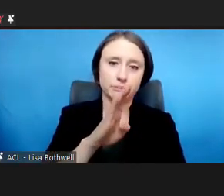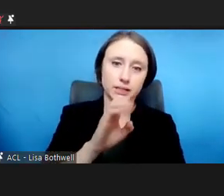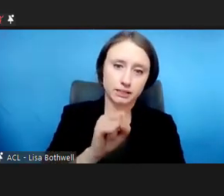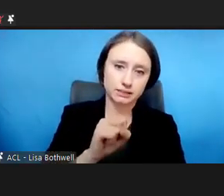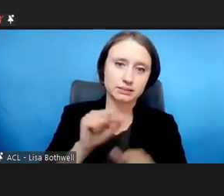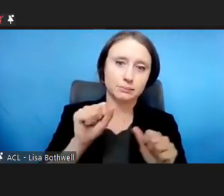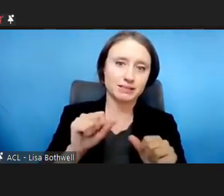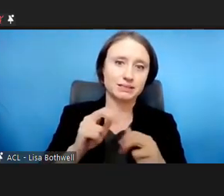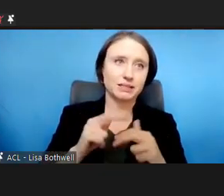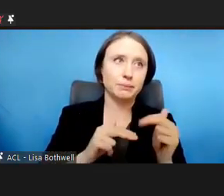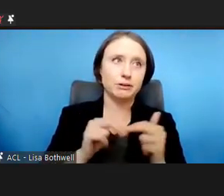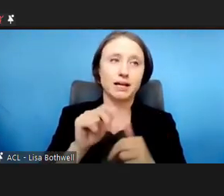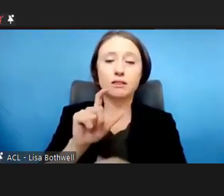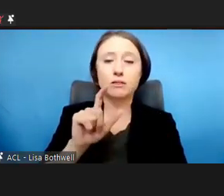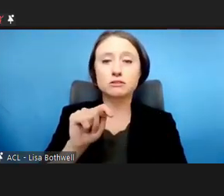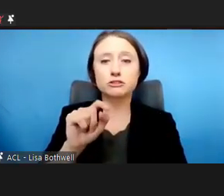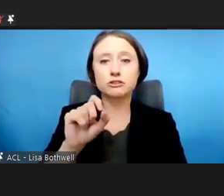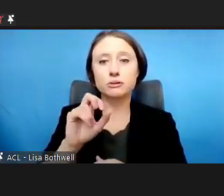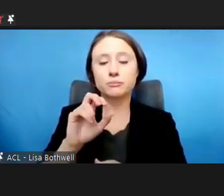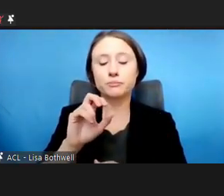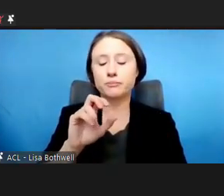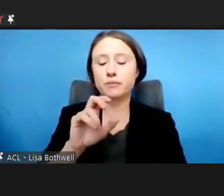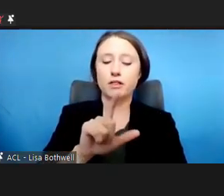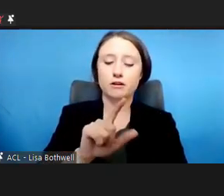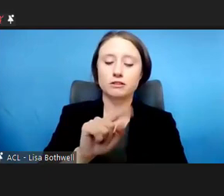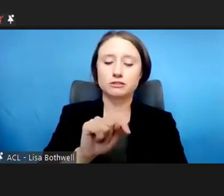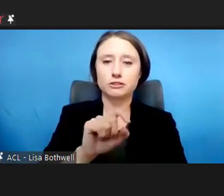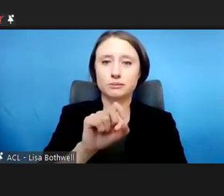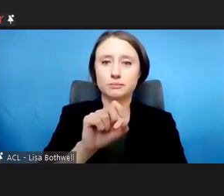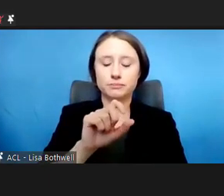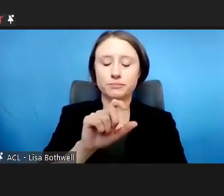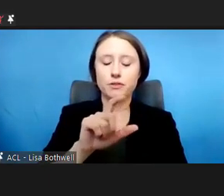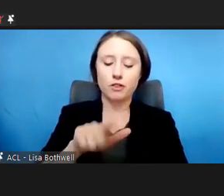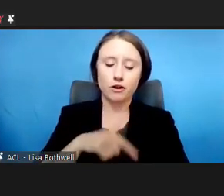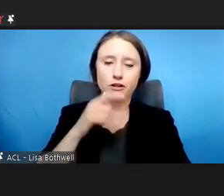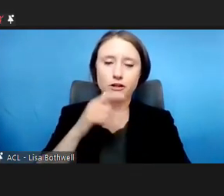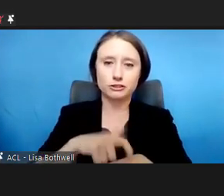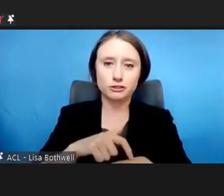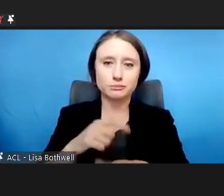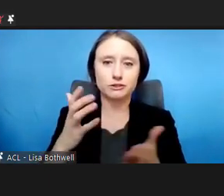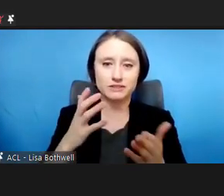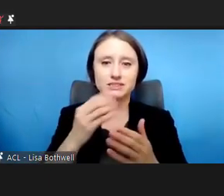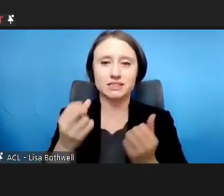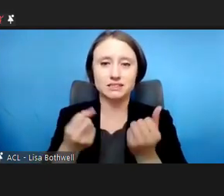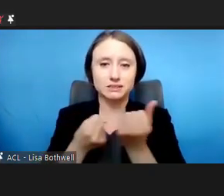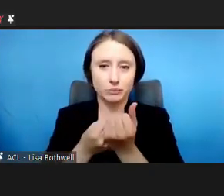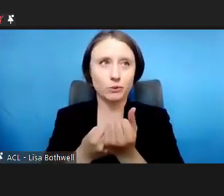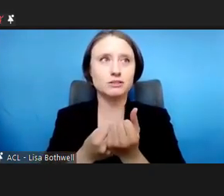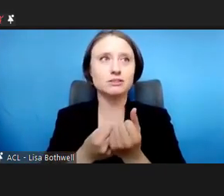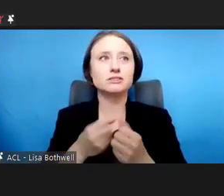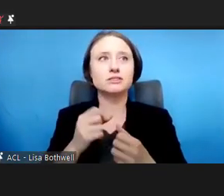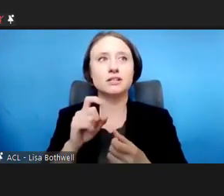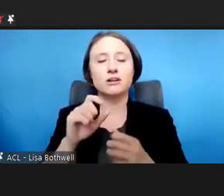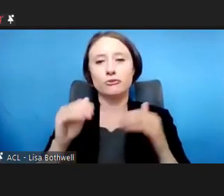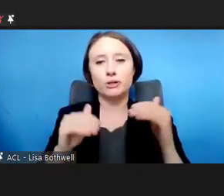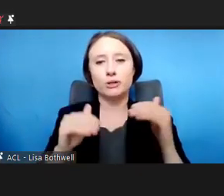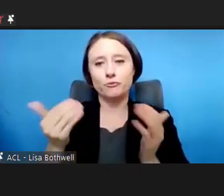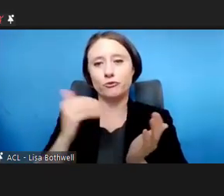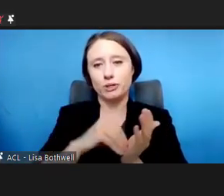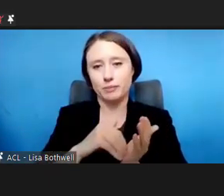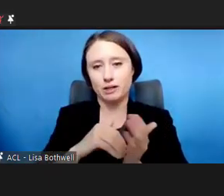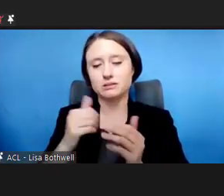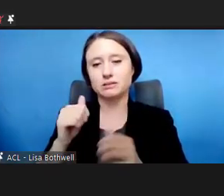plans. Appendix D talks about HCBS capacity building for long-term services and supports,